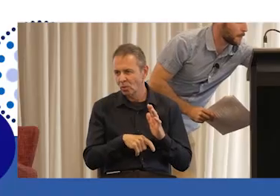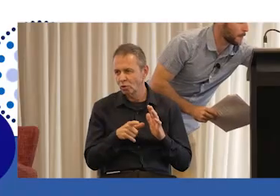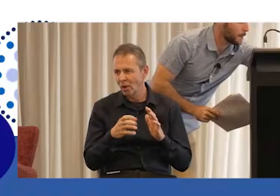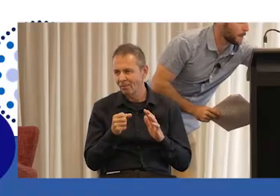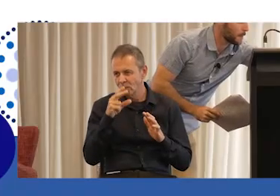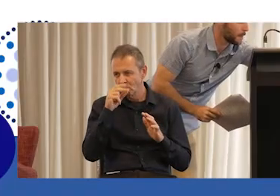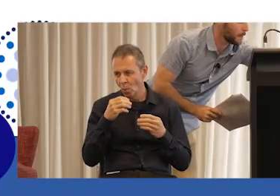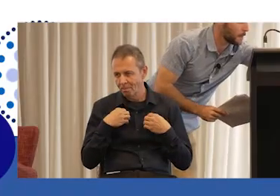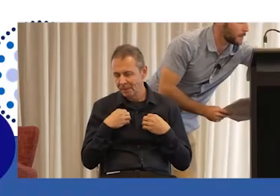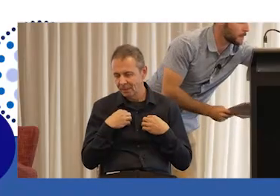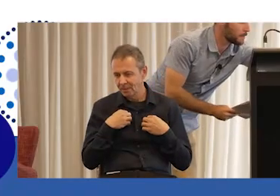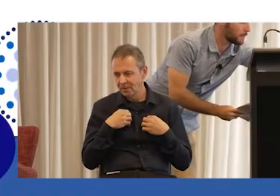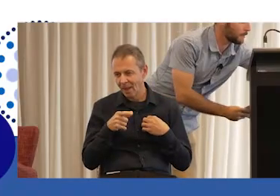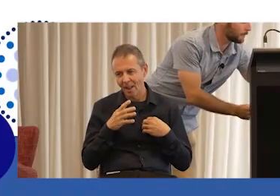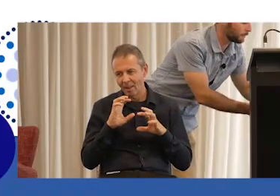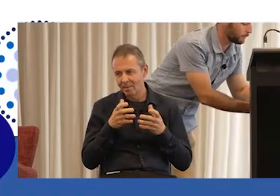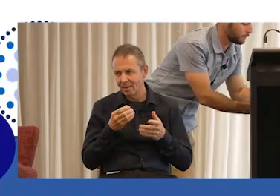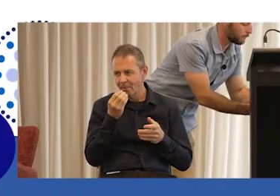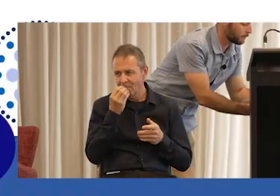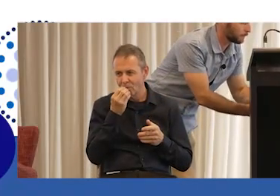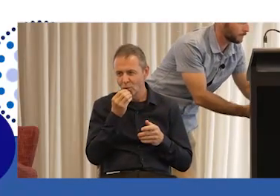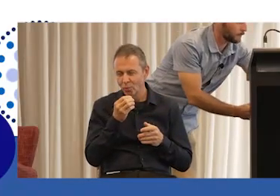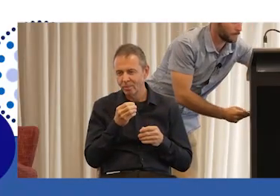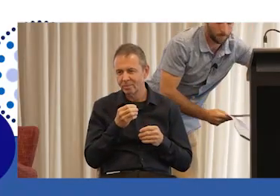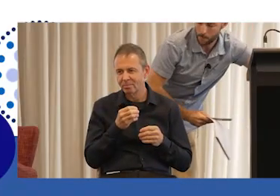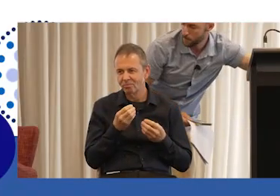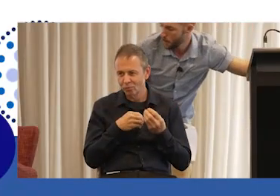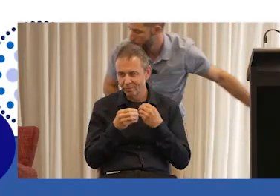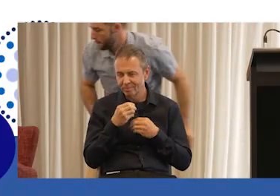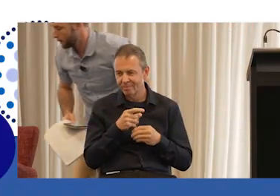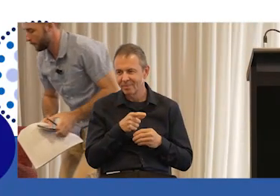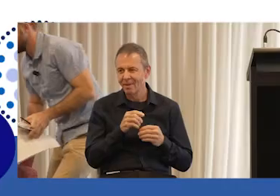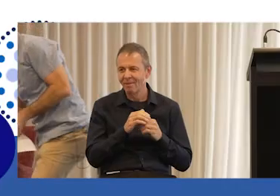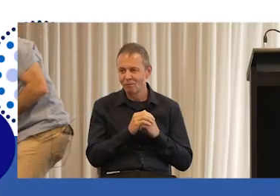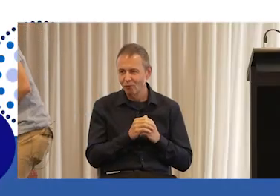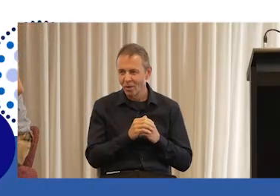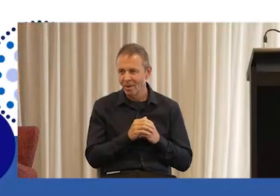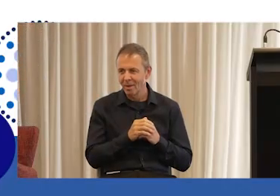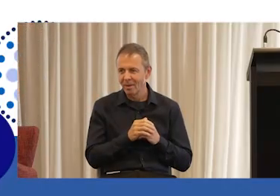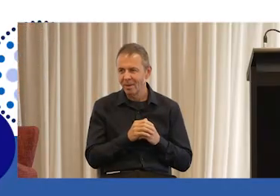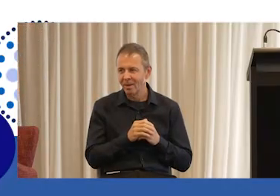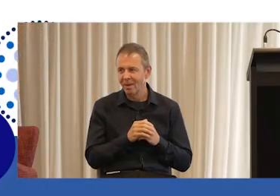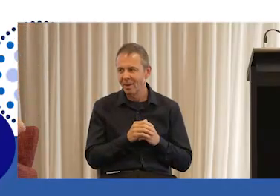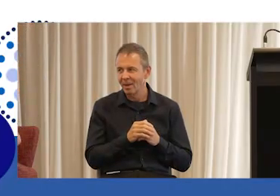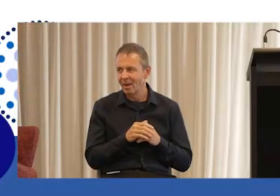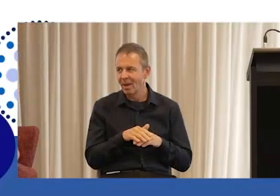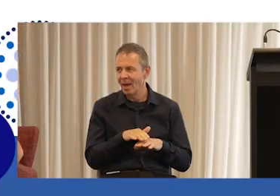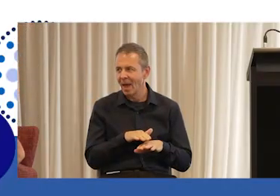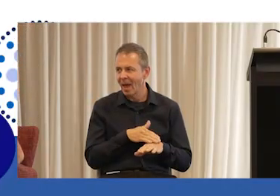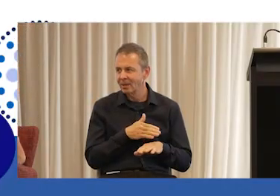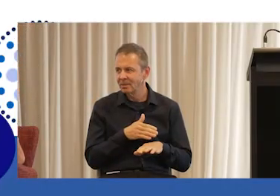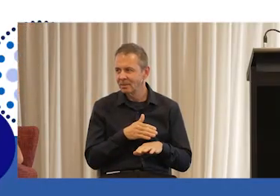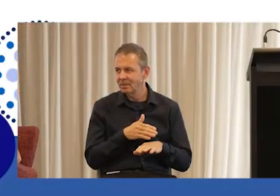owner. She loves food. She's a friend. Cats feature very largely in Nina's